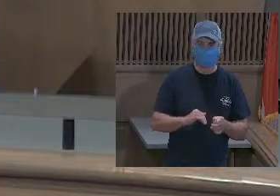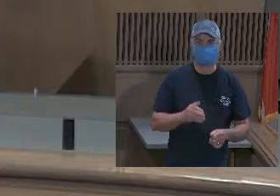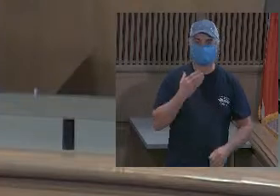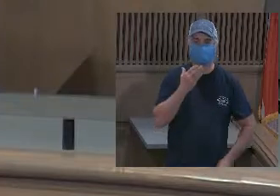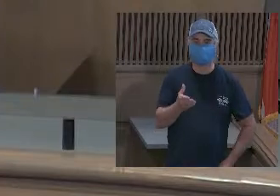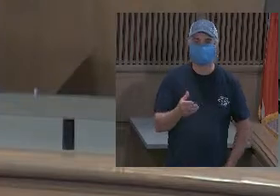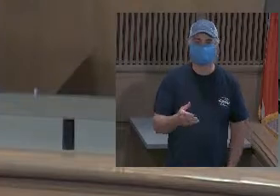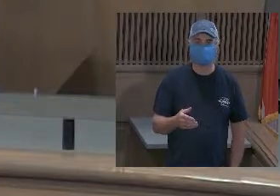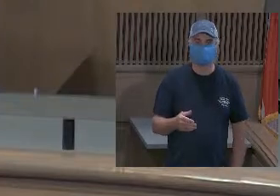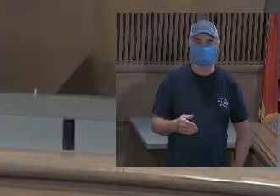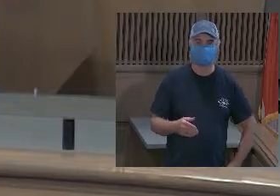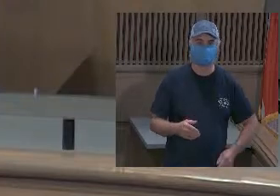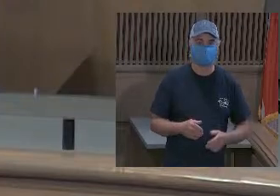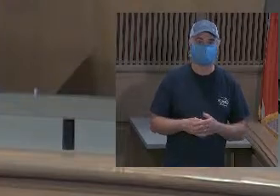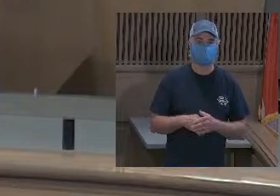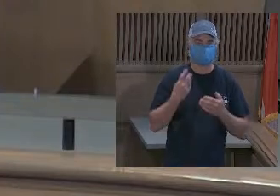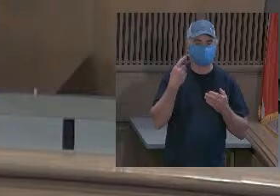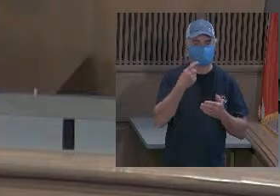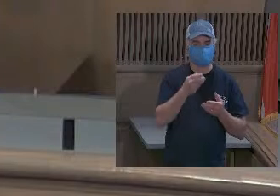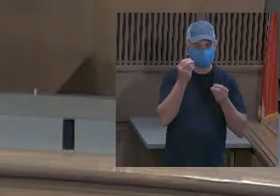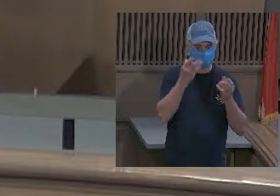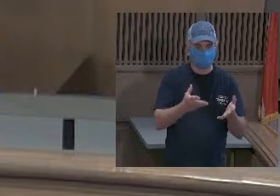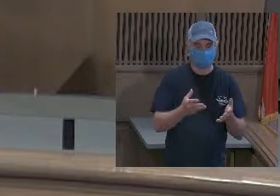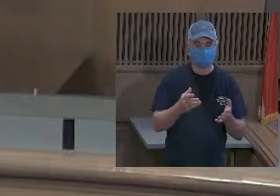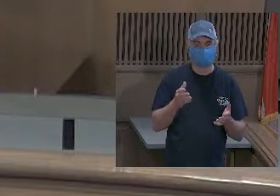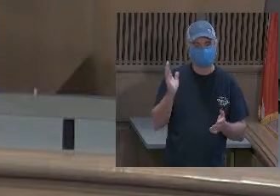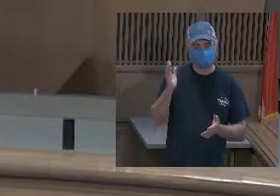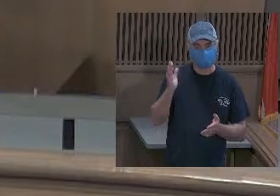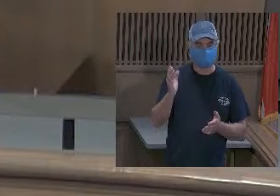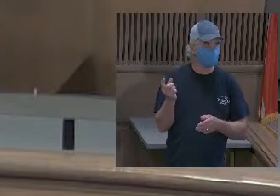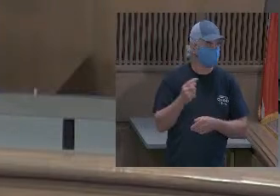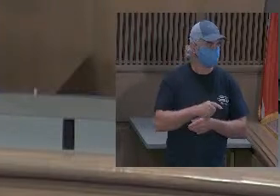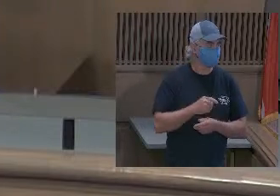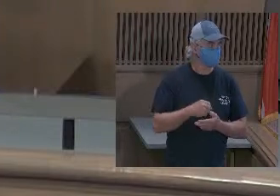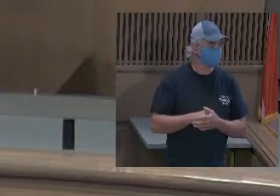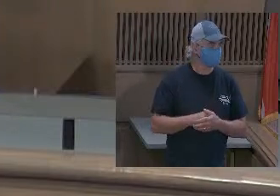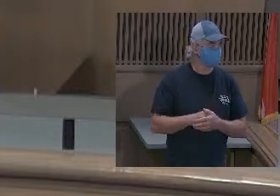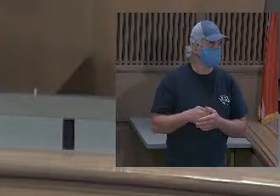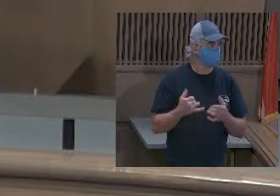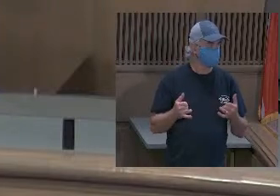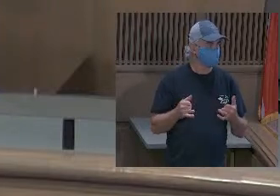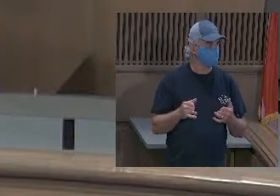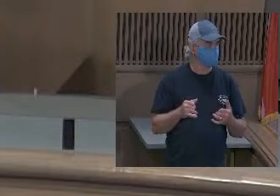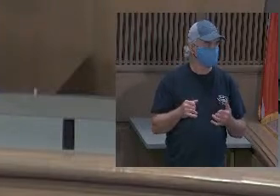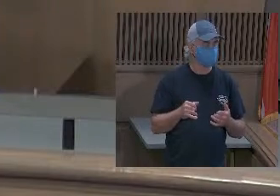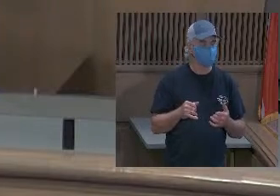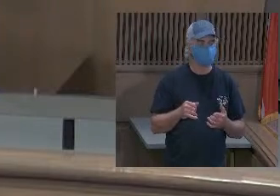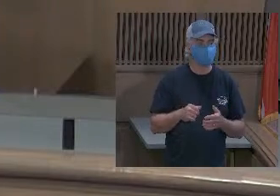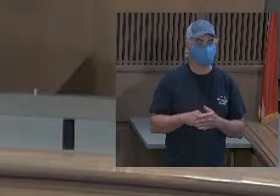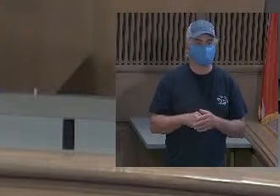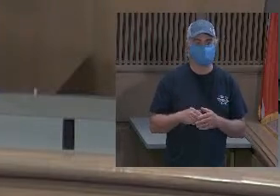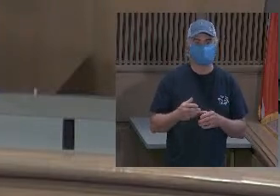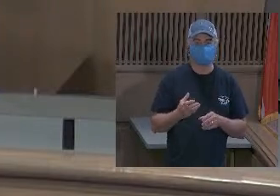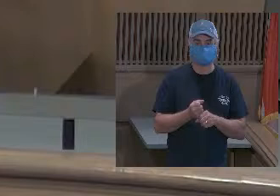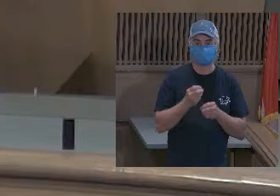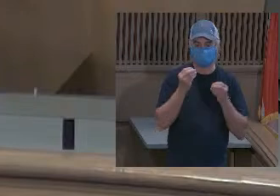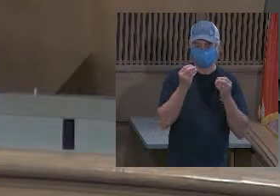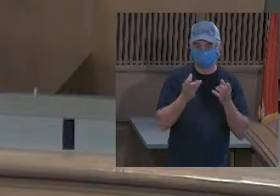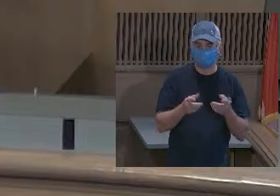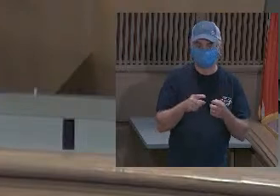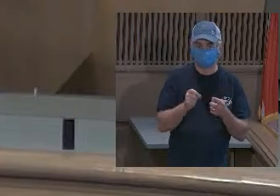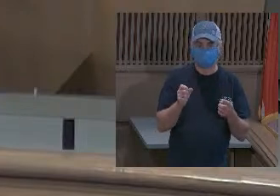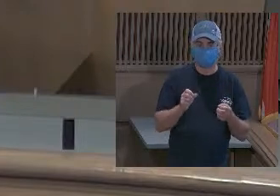Thank you, Dr. Ruiz, for your update and your comments today. We will now get an update from Dougherty